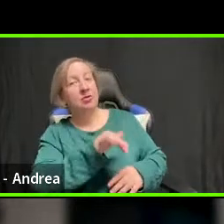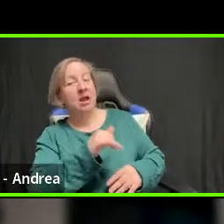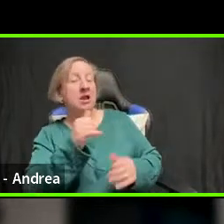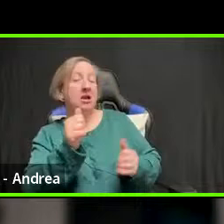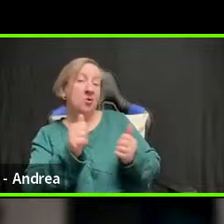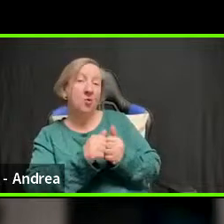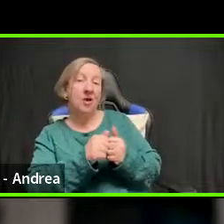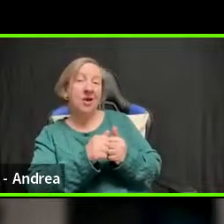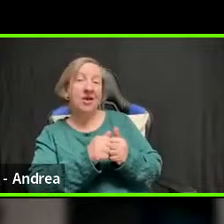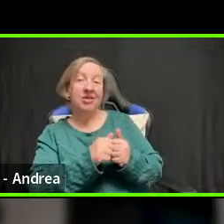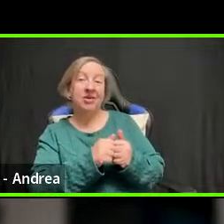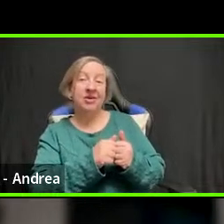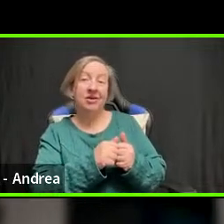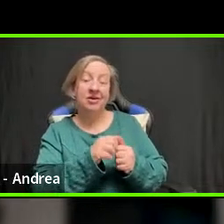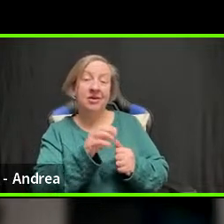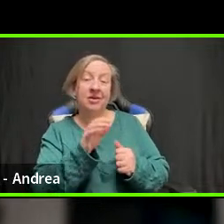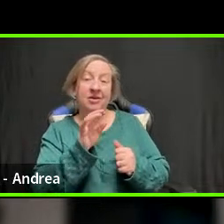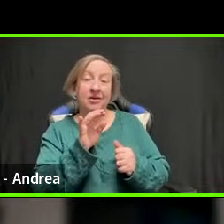option,